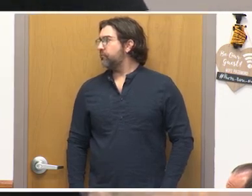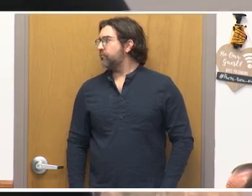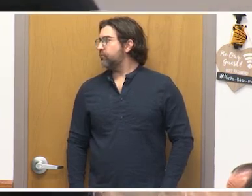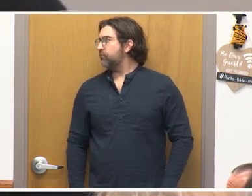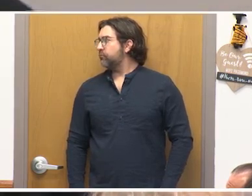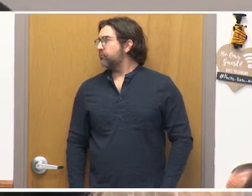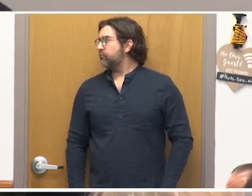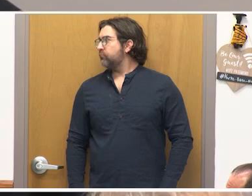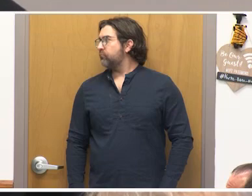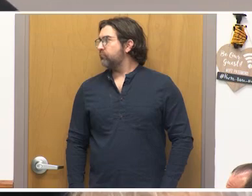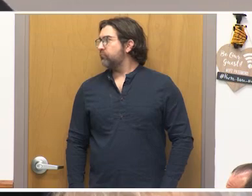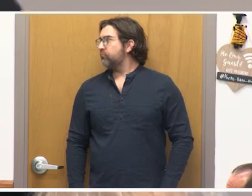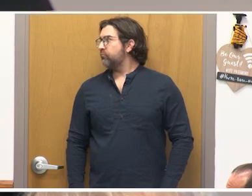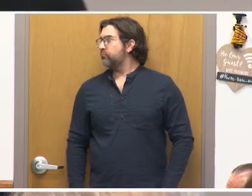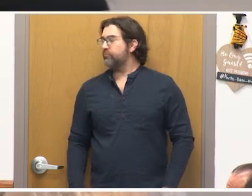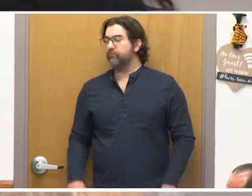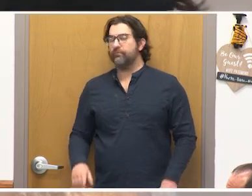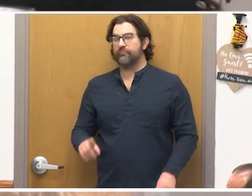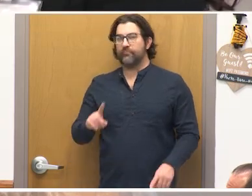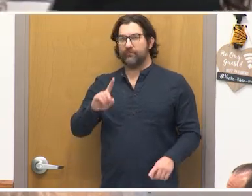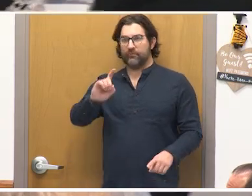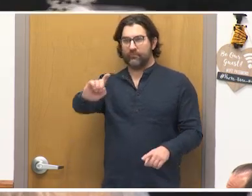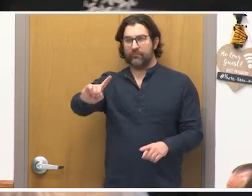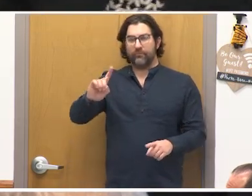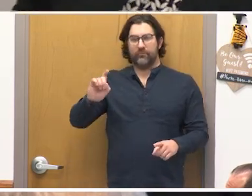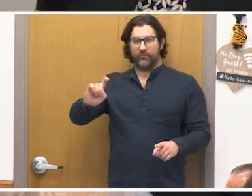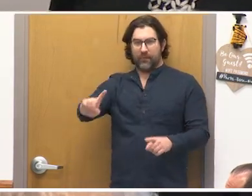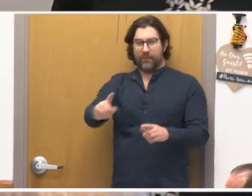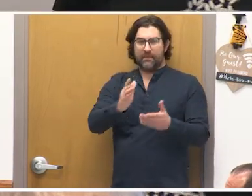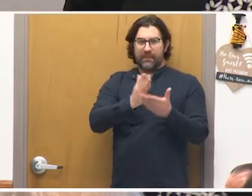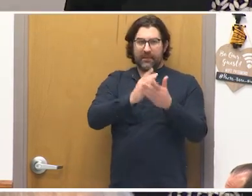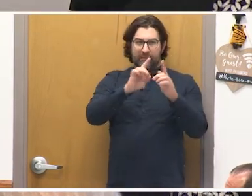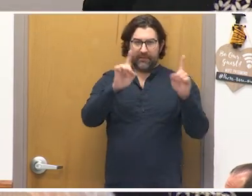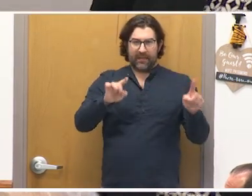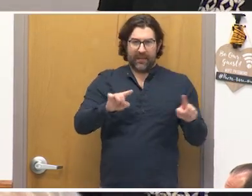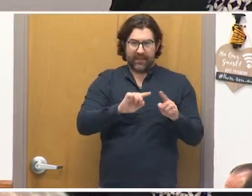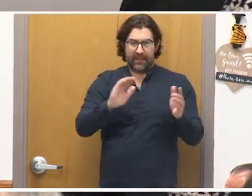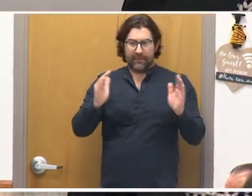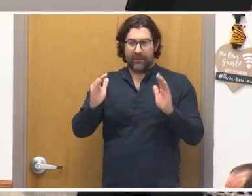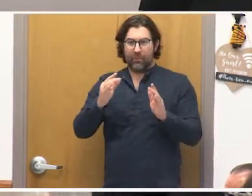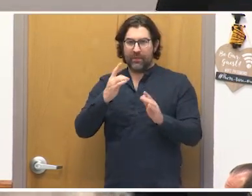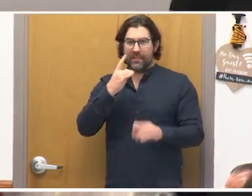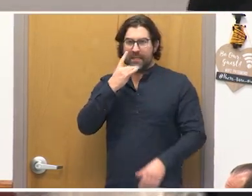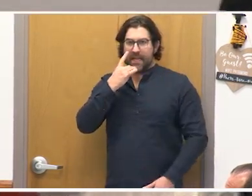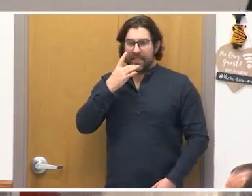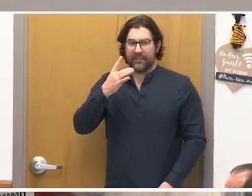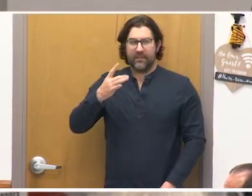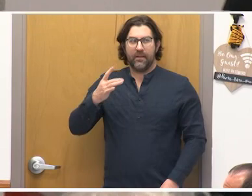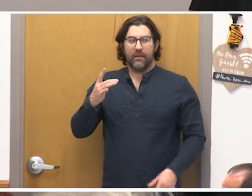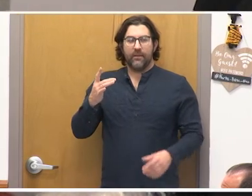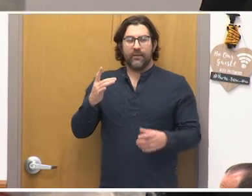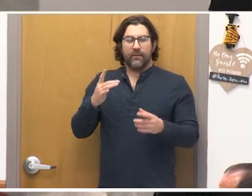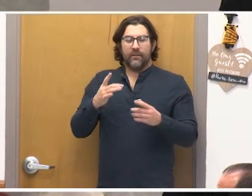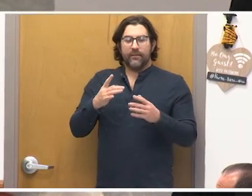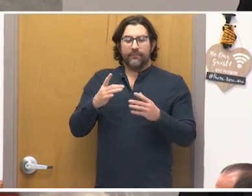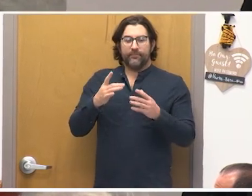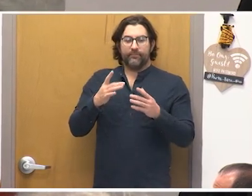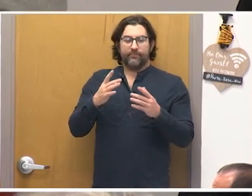So the question pertains to, stop signs versus traffic signals, particularly